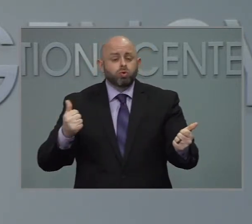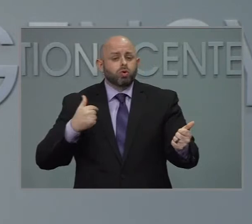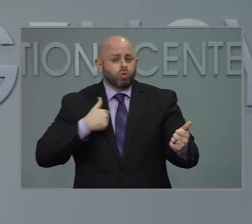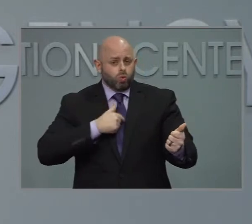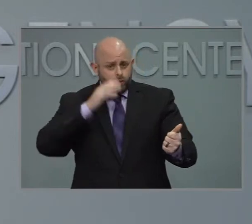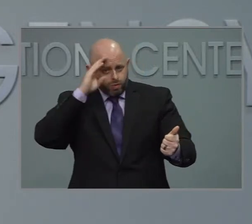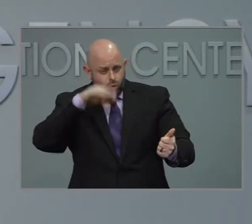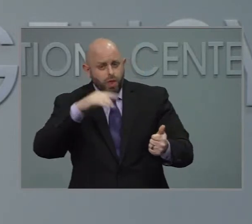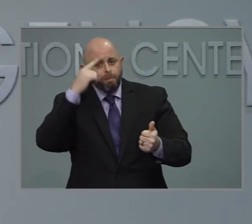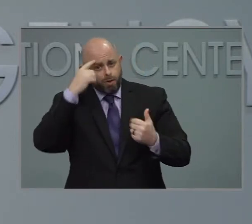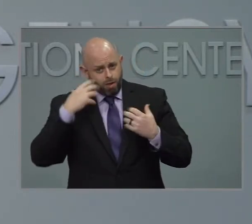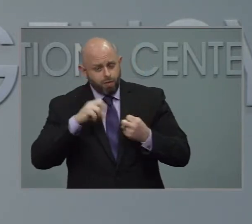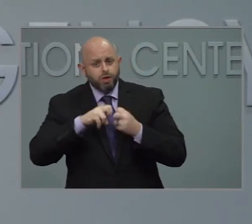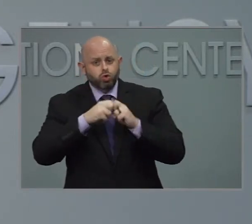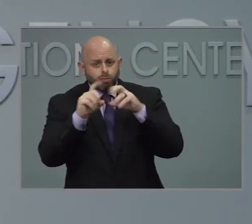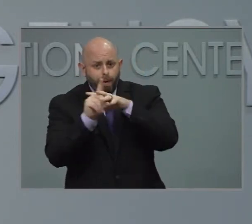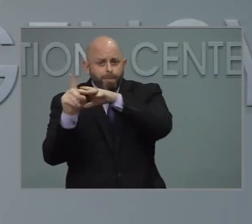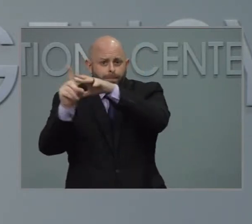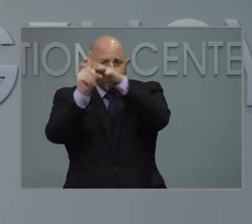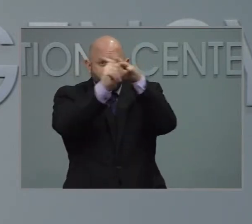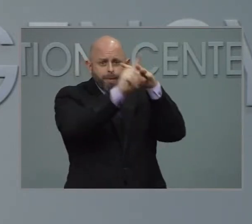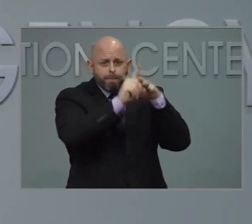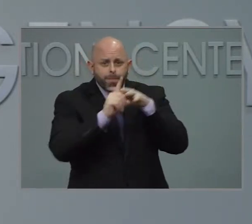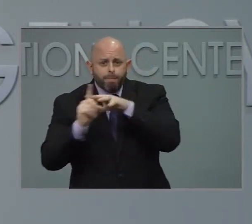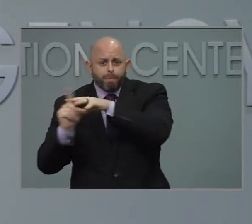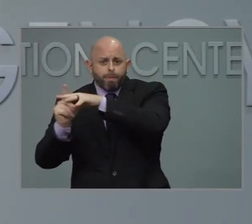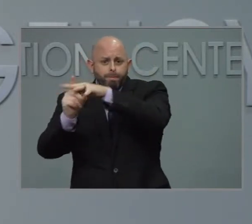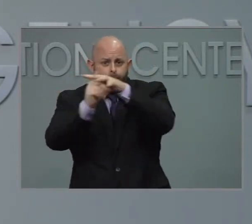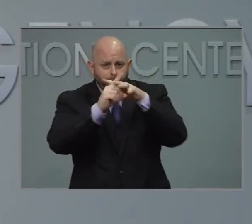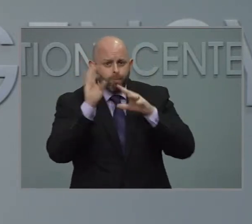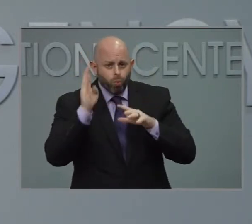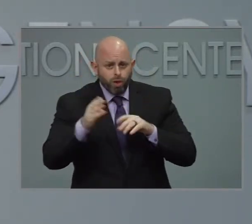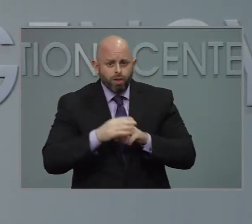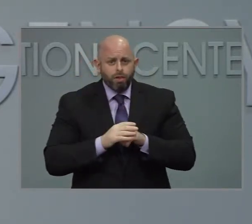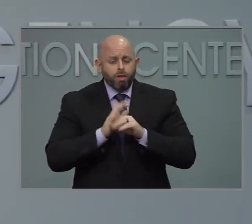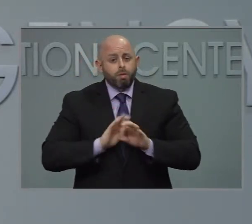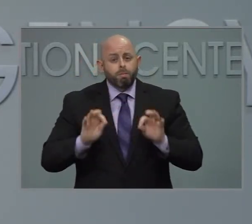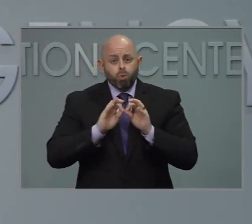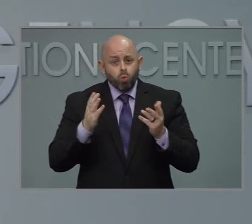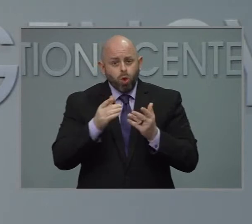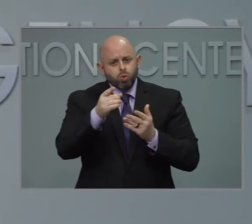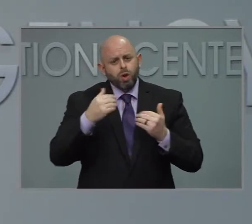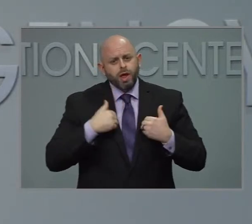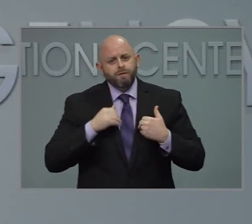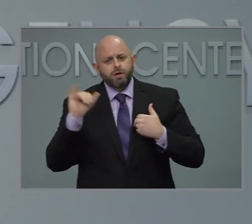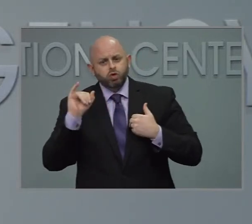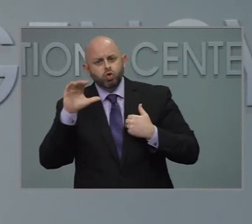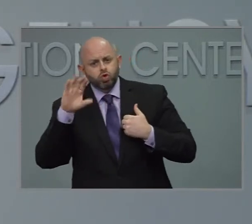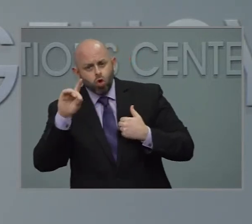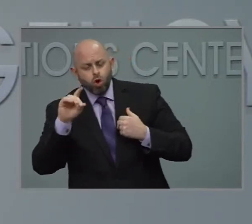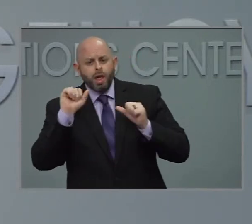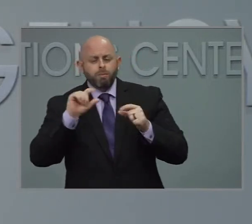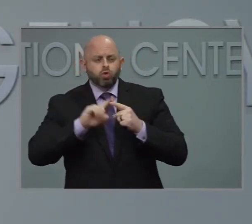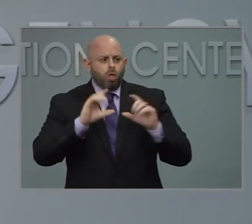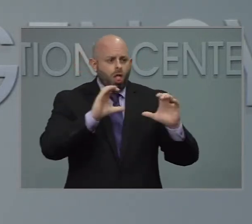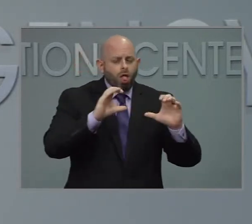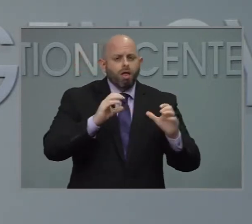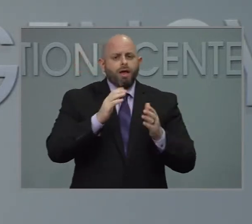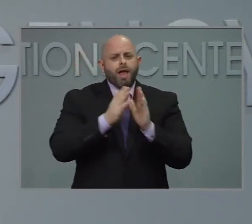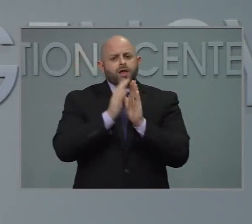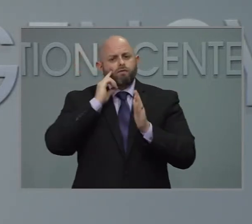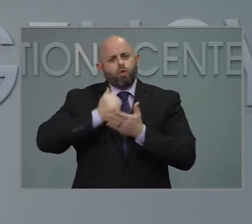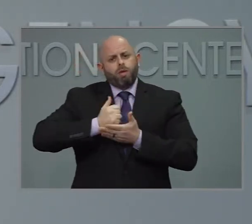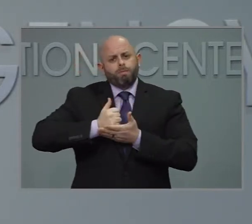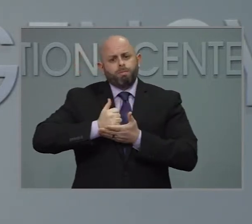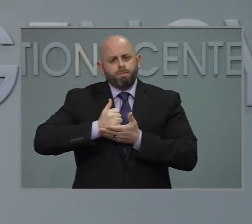But I say it goes back to also having that insurance card and that access point in to be able to seek the help that you need.